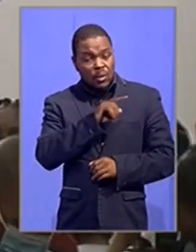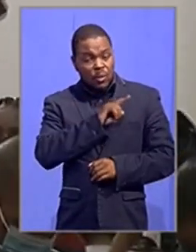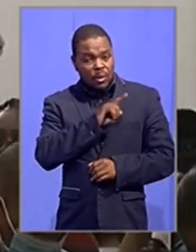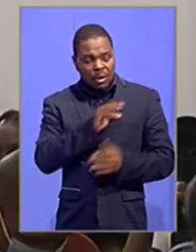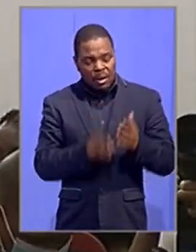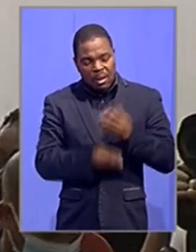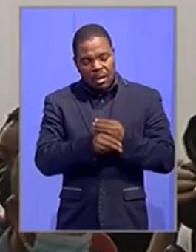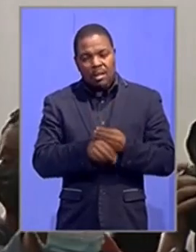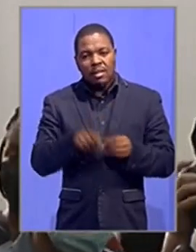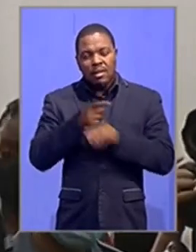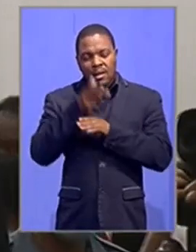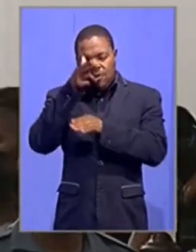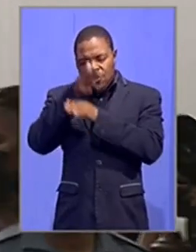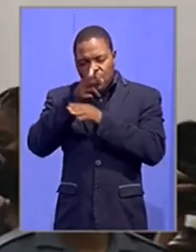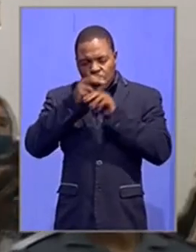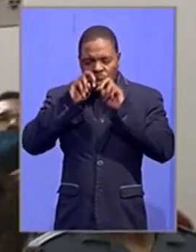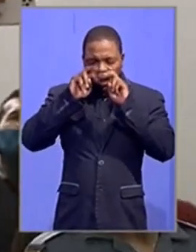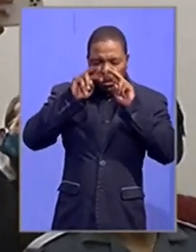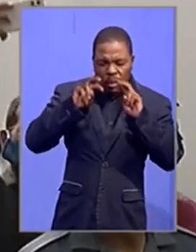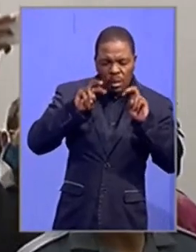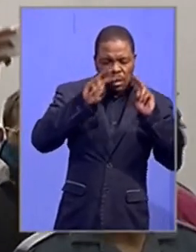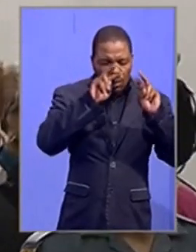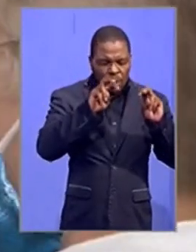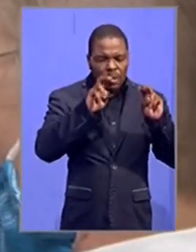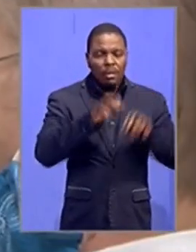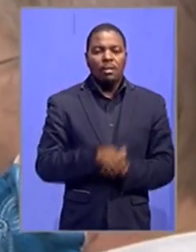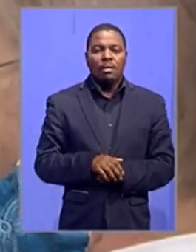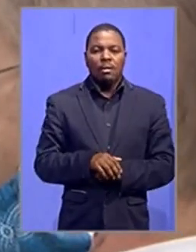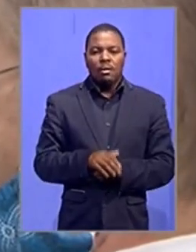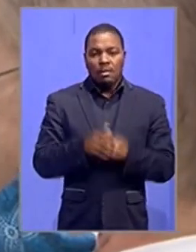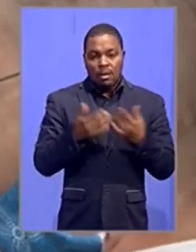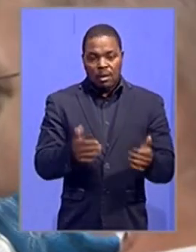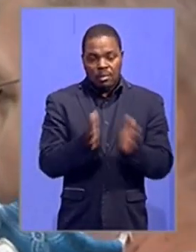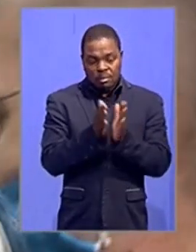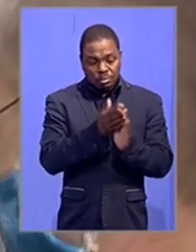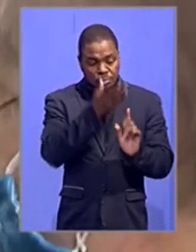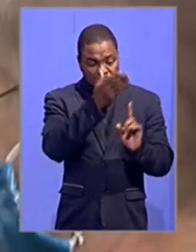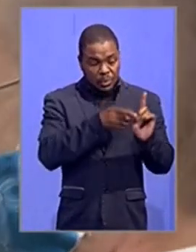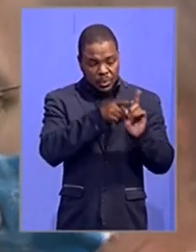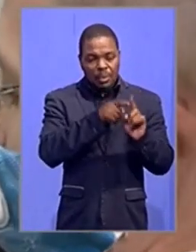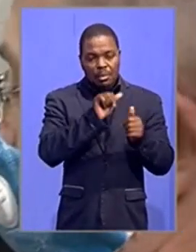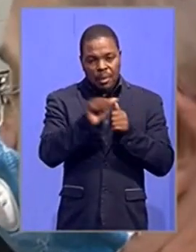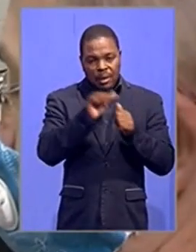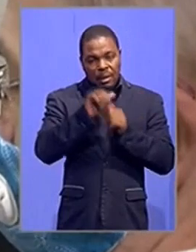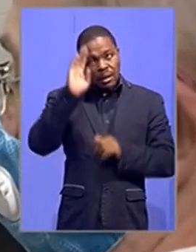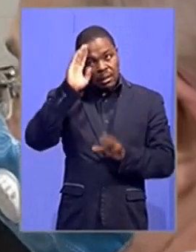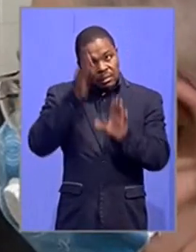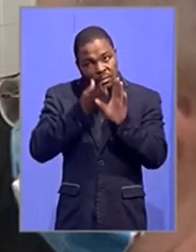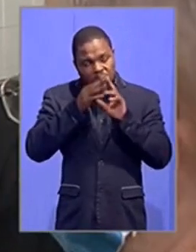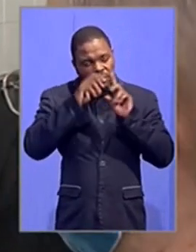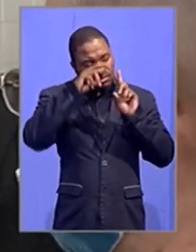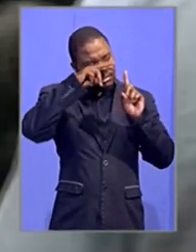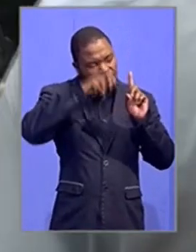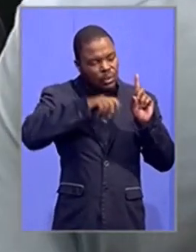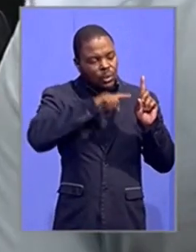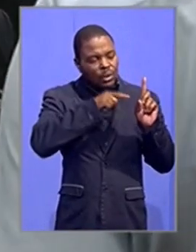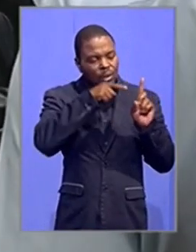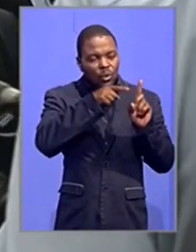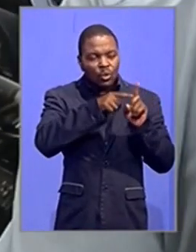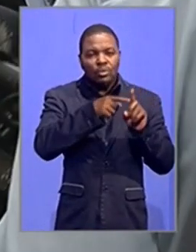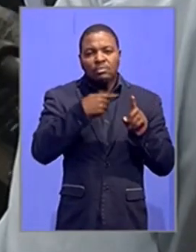sekaseka kgatiso ya video. Gape bolopile gore Mafe a tlhatlhobiwe tlhaloganyo morago ga gore a kaiwe a na le